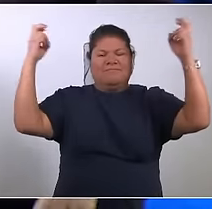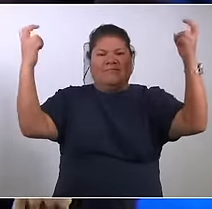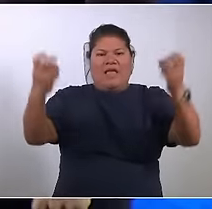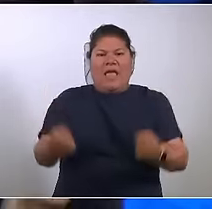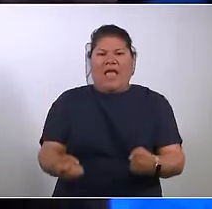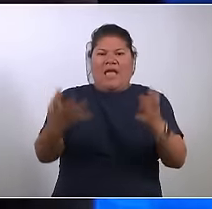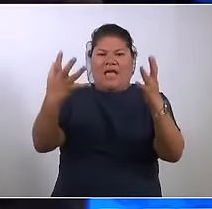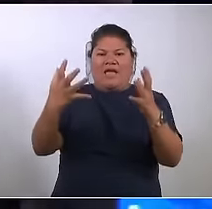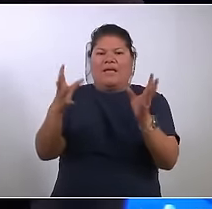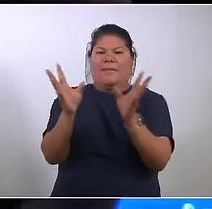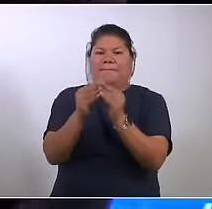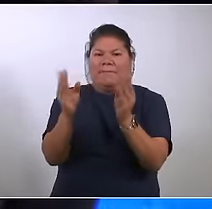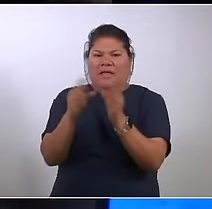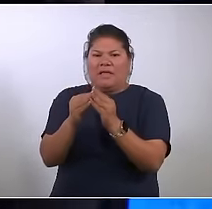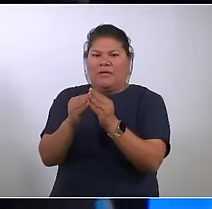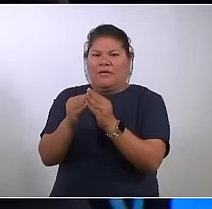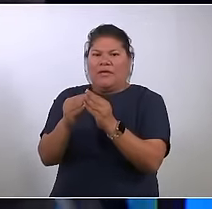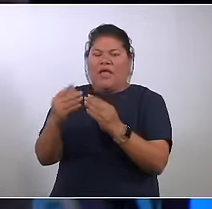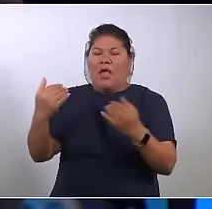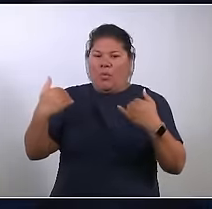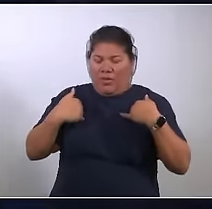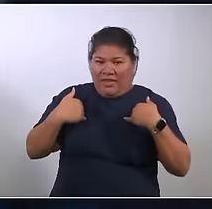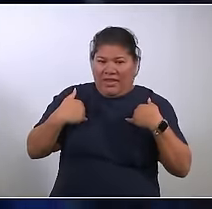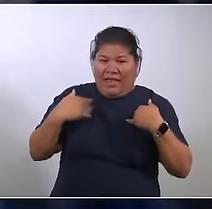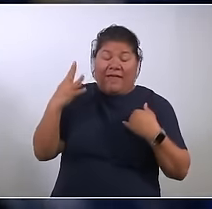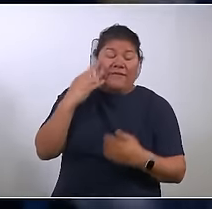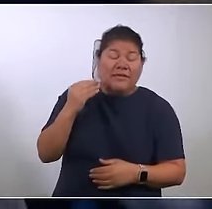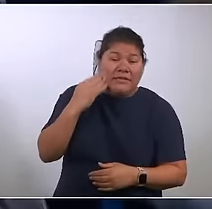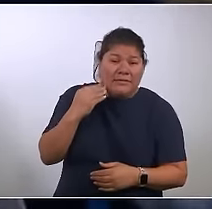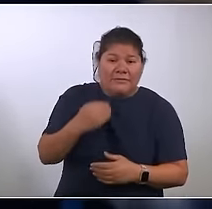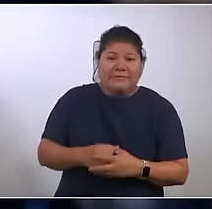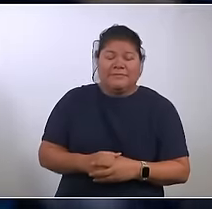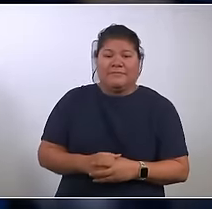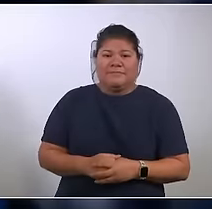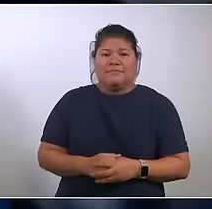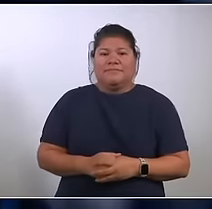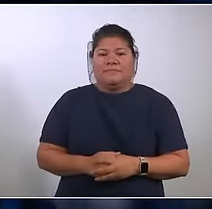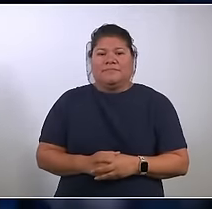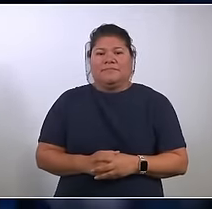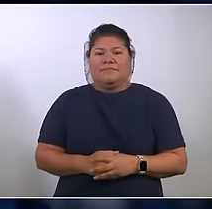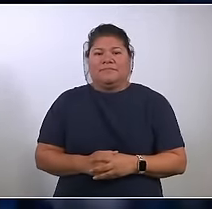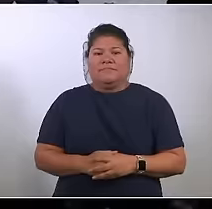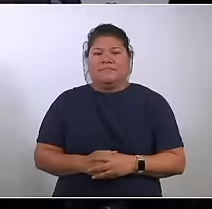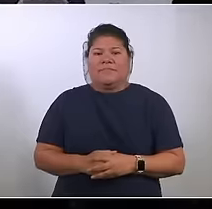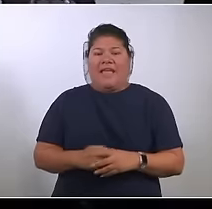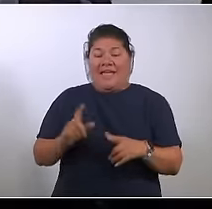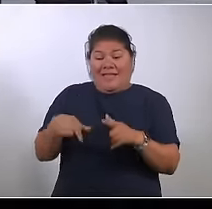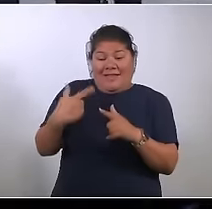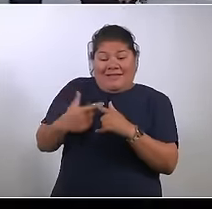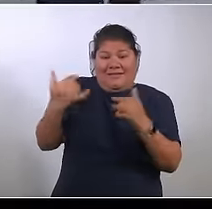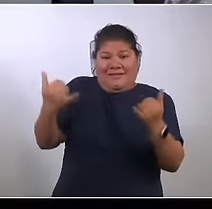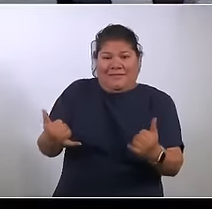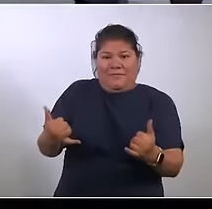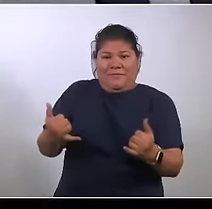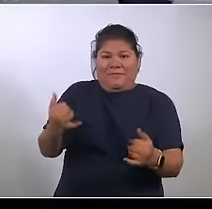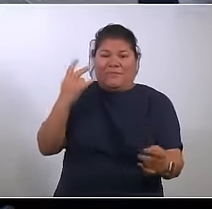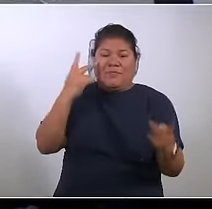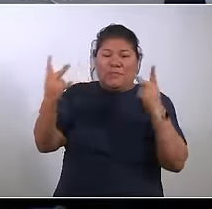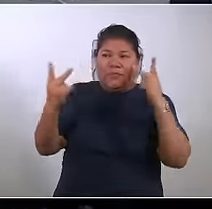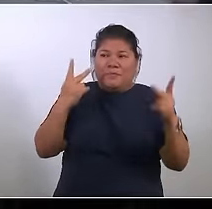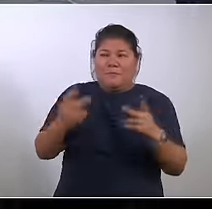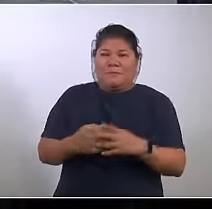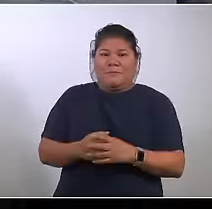How many conventions haven't we had? ¿Cuántas convenciones hemos tenido? And until now, y hasta